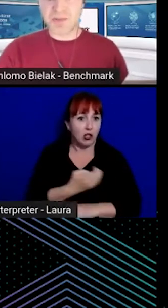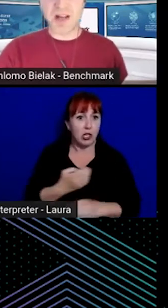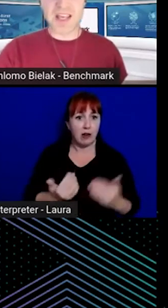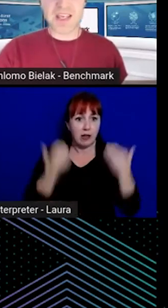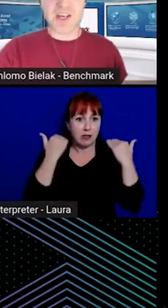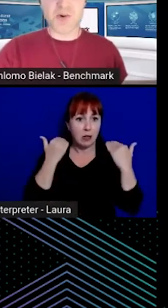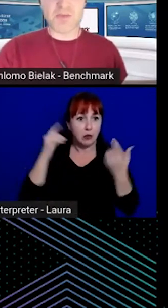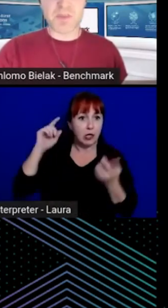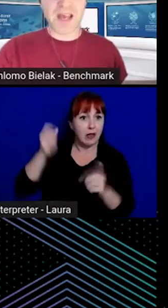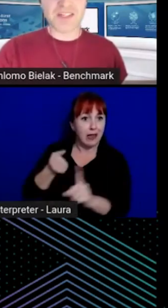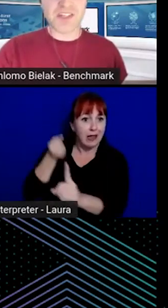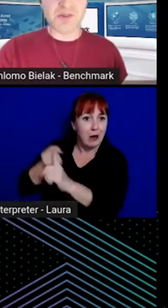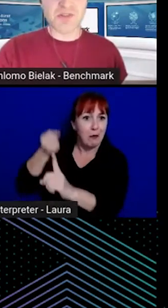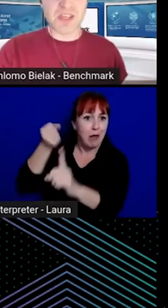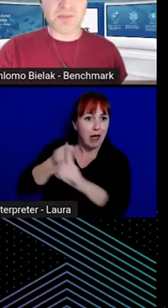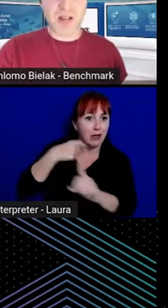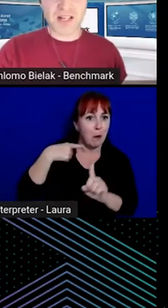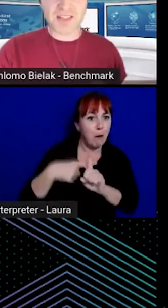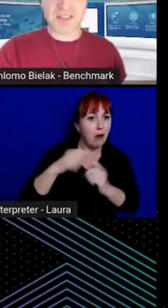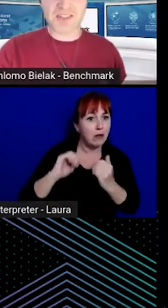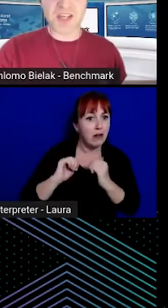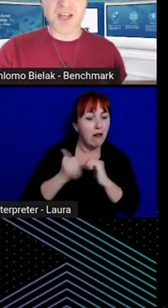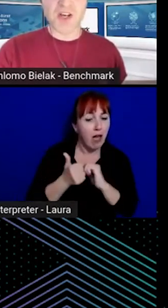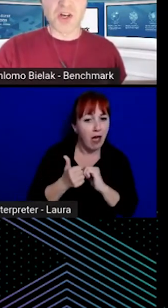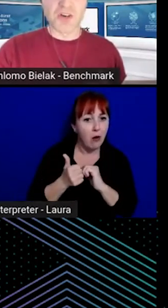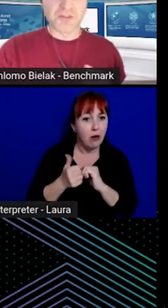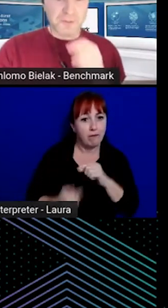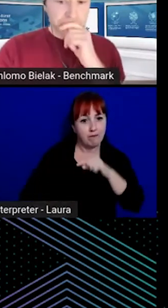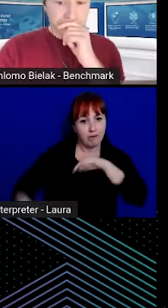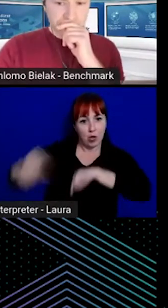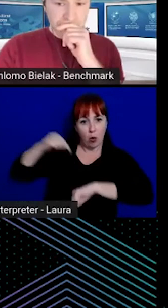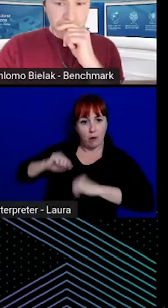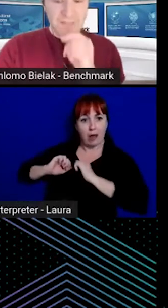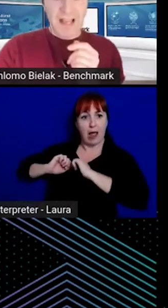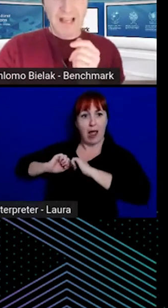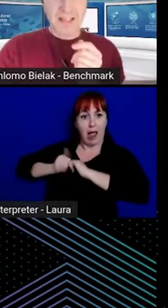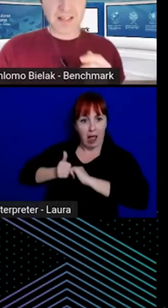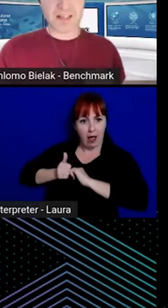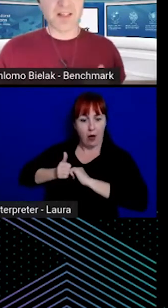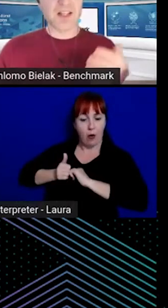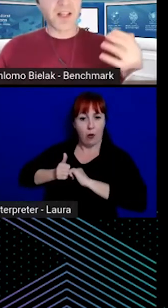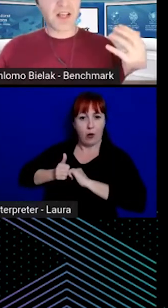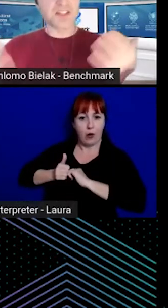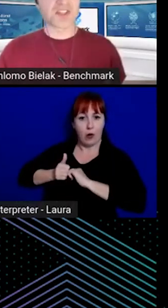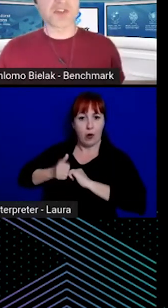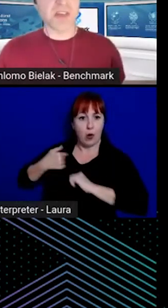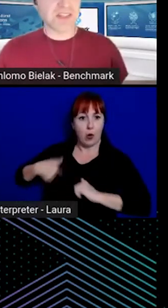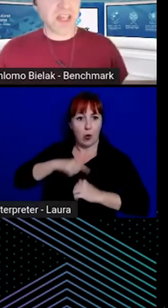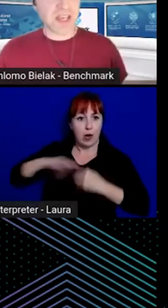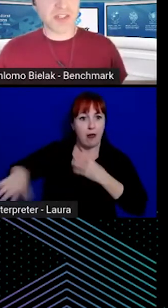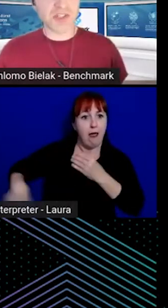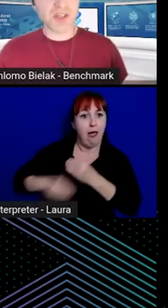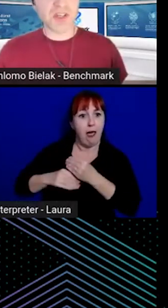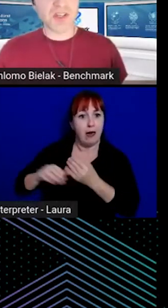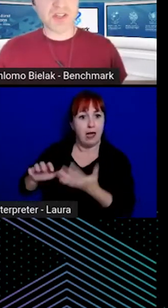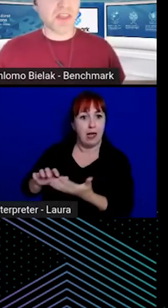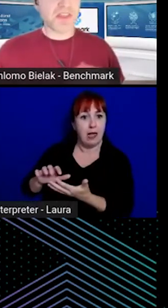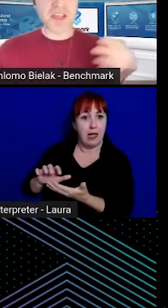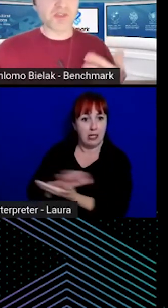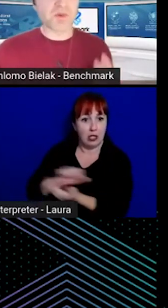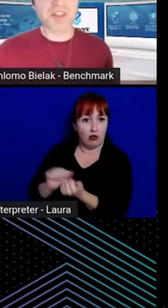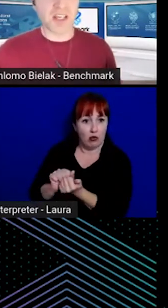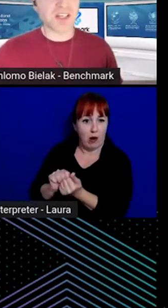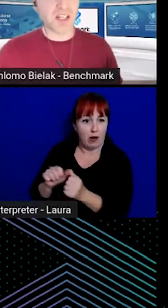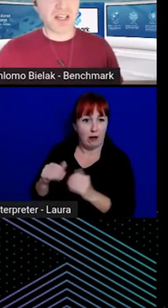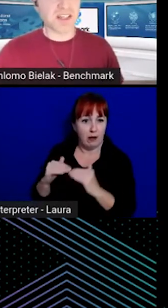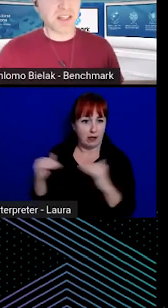just by going back to the practice of adding a destroy stage to the